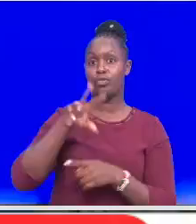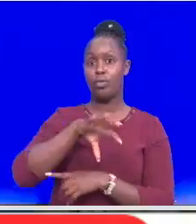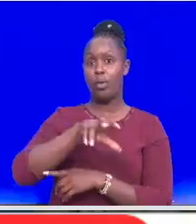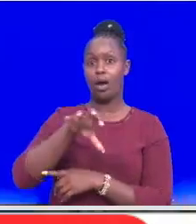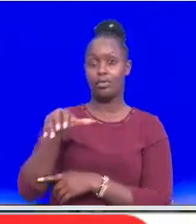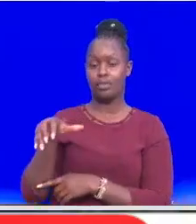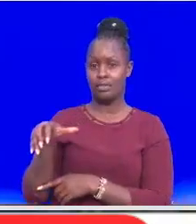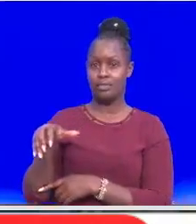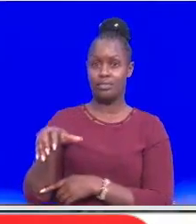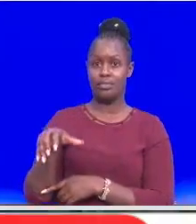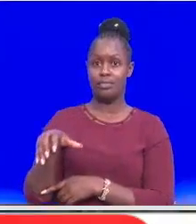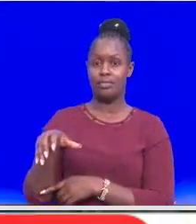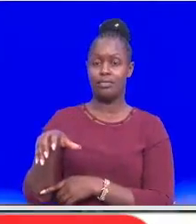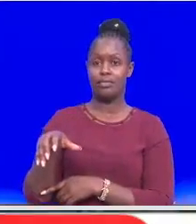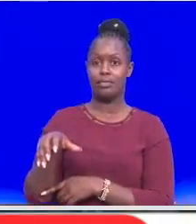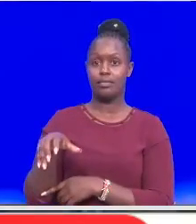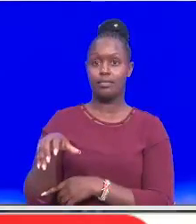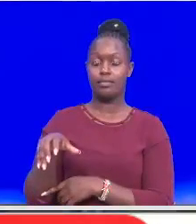sides,